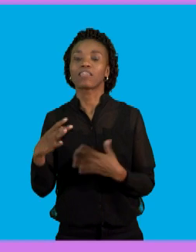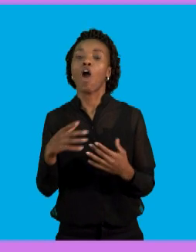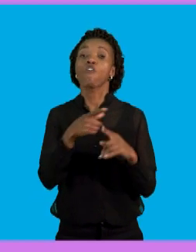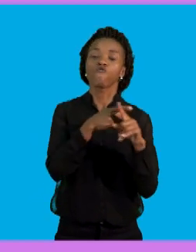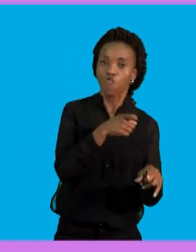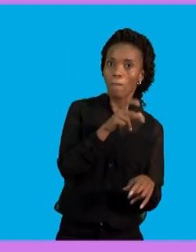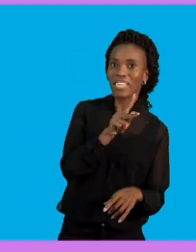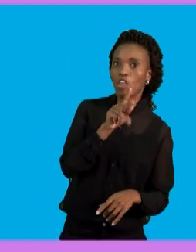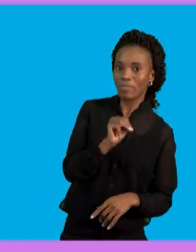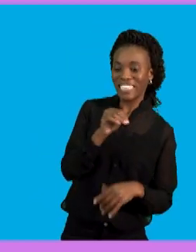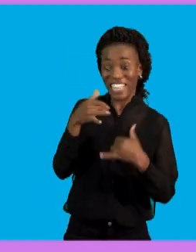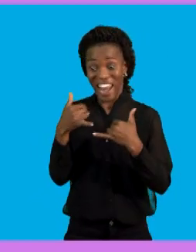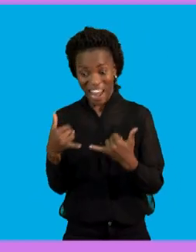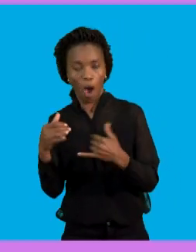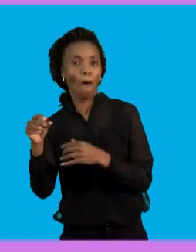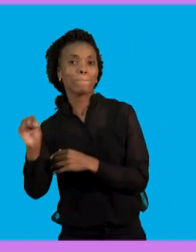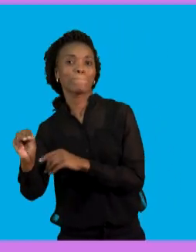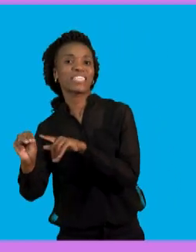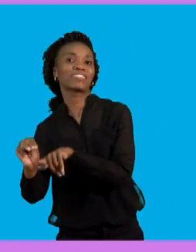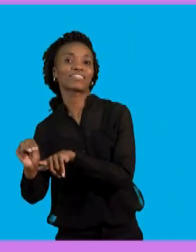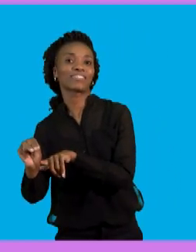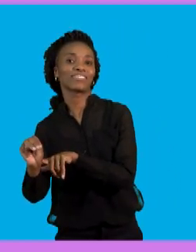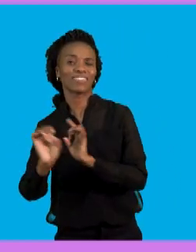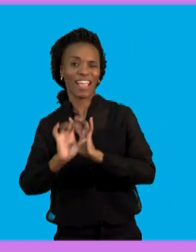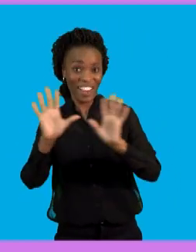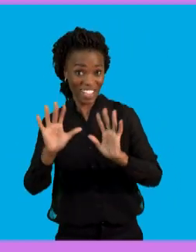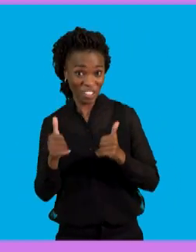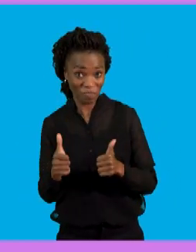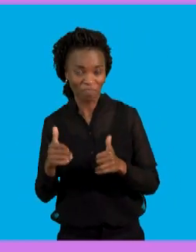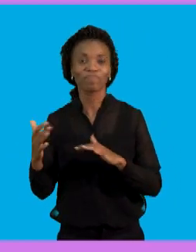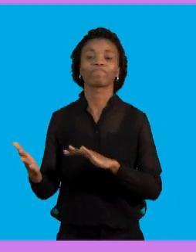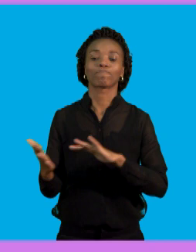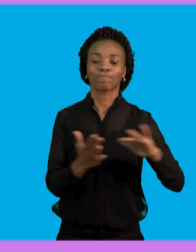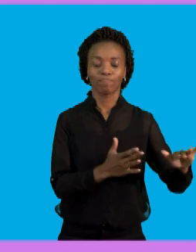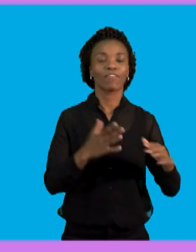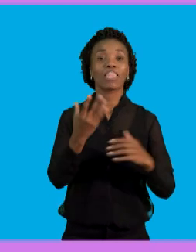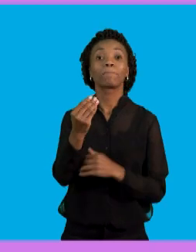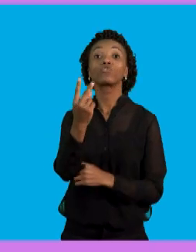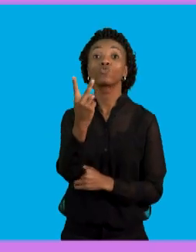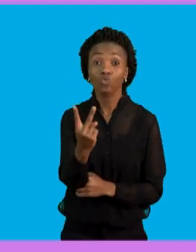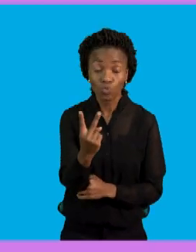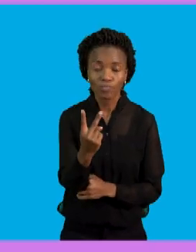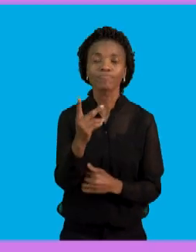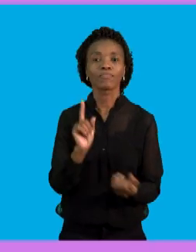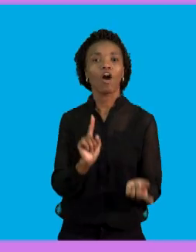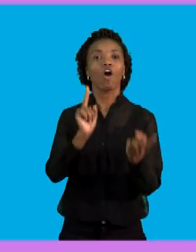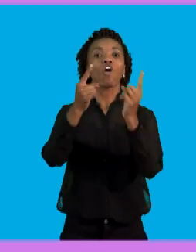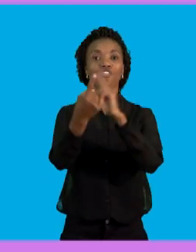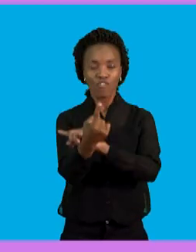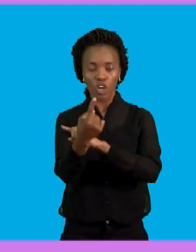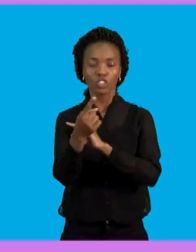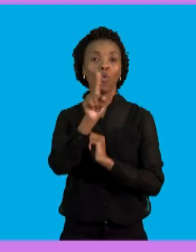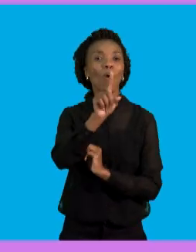from kilometers, now I'm at my meters, right? So now looking at our number 2, convert